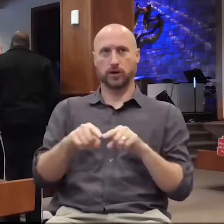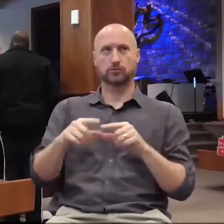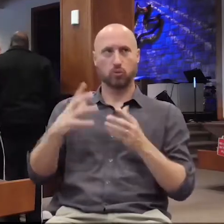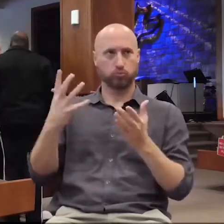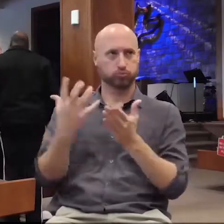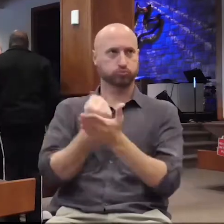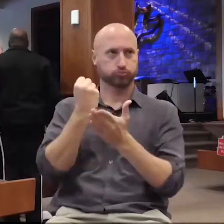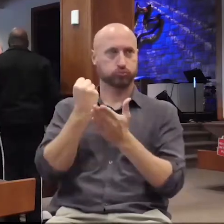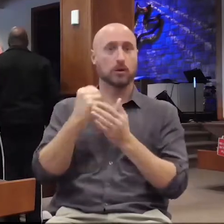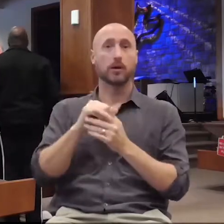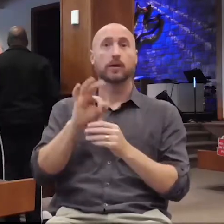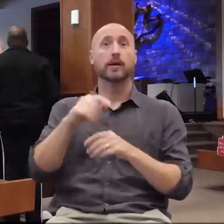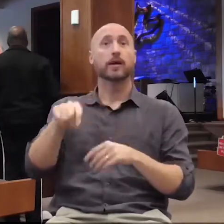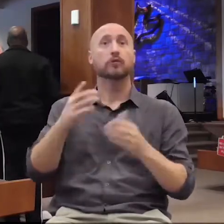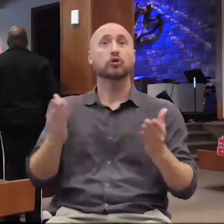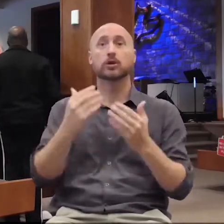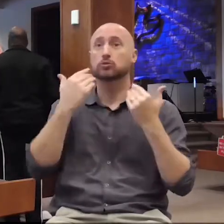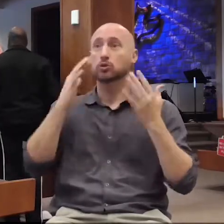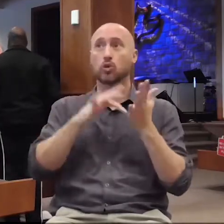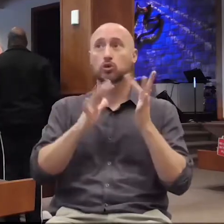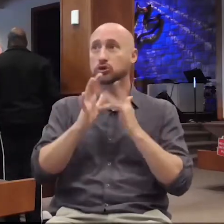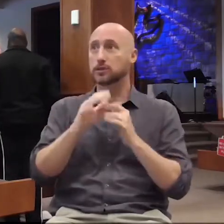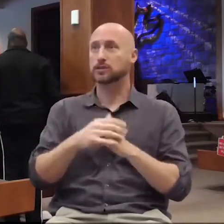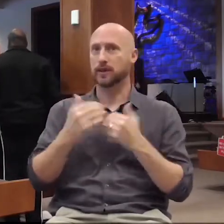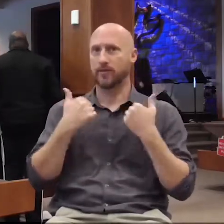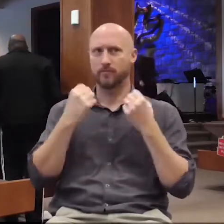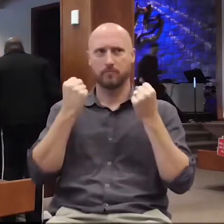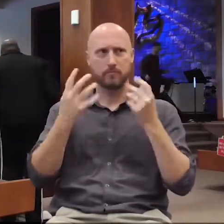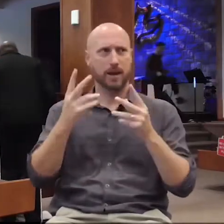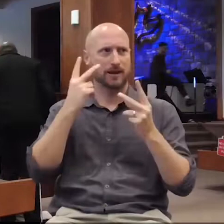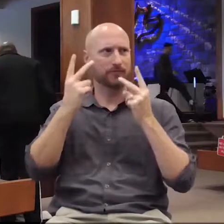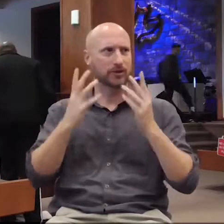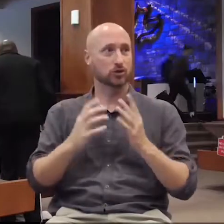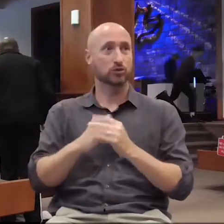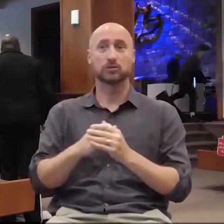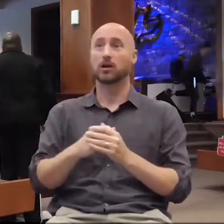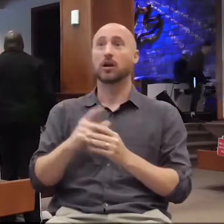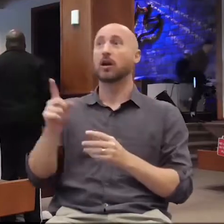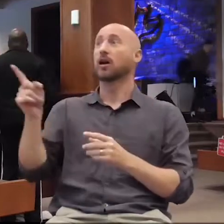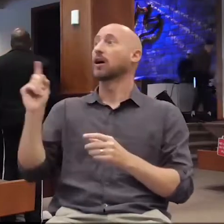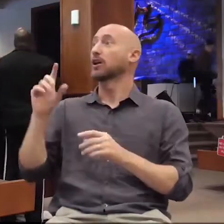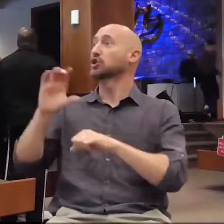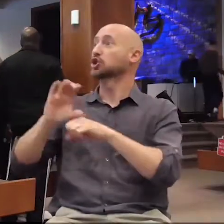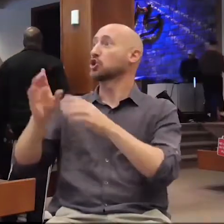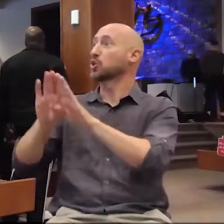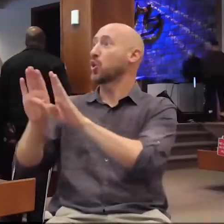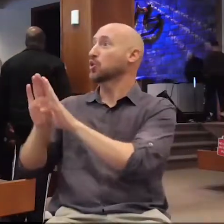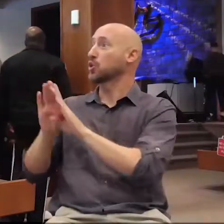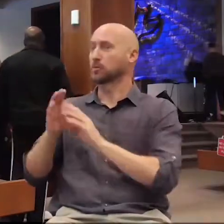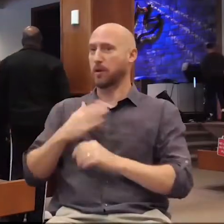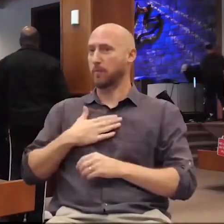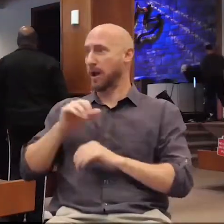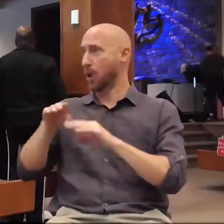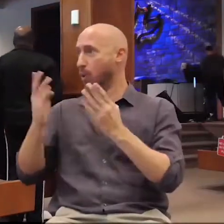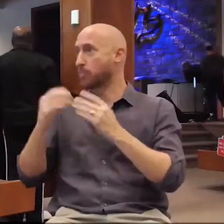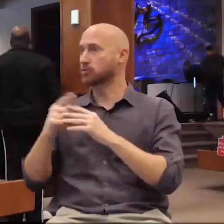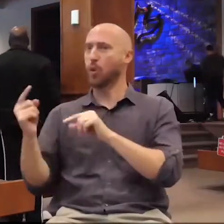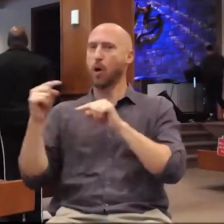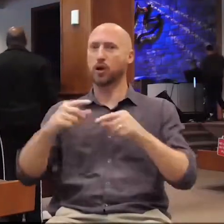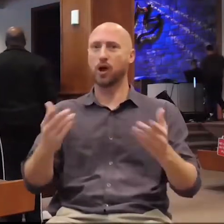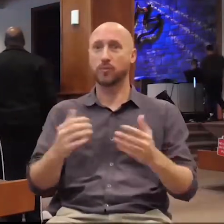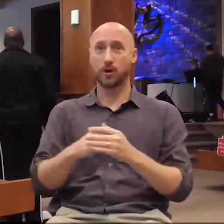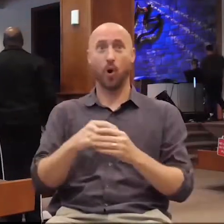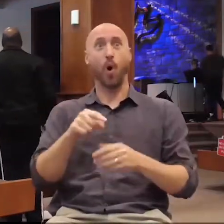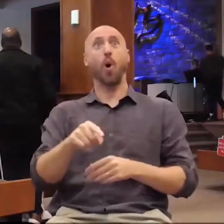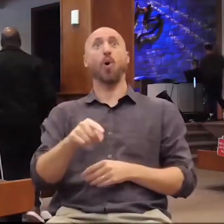Jesus, look, we have lots of visitors now because they're coming saying, my church ain't open, and we came here. We never heard anybody teach the Bible before. We're staying here.